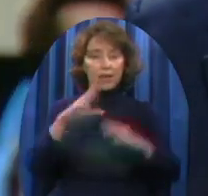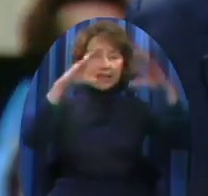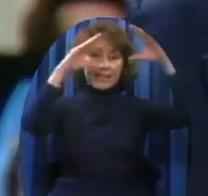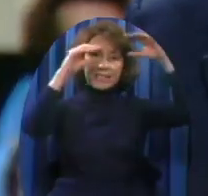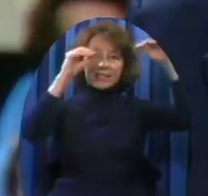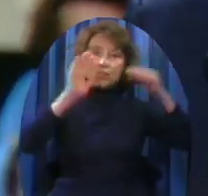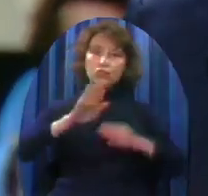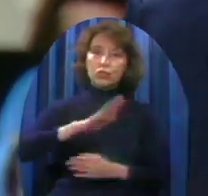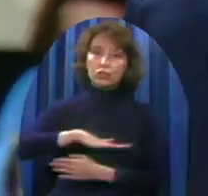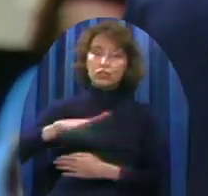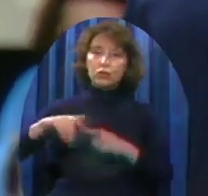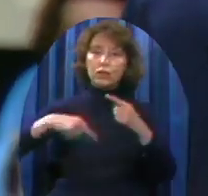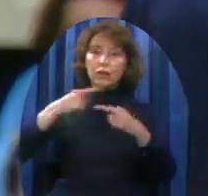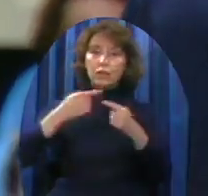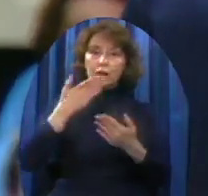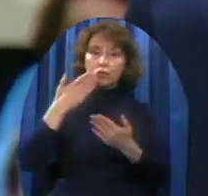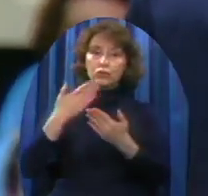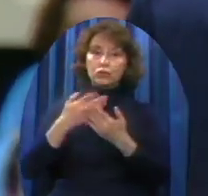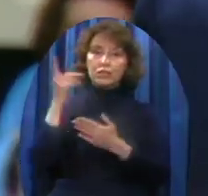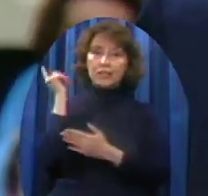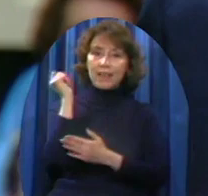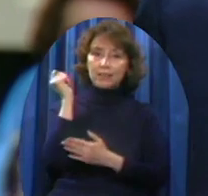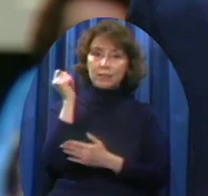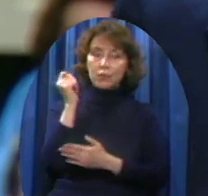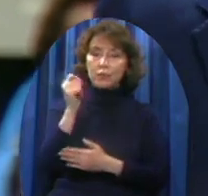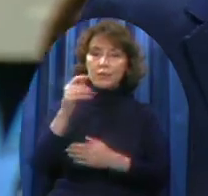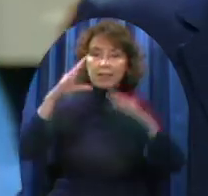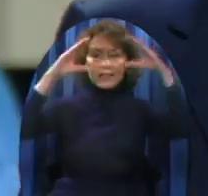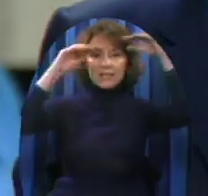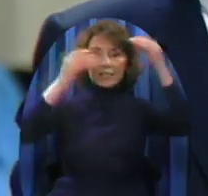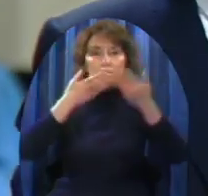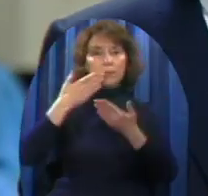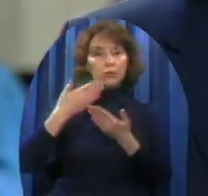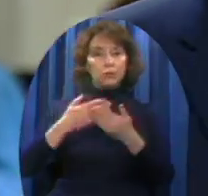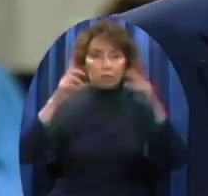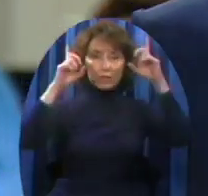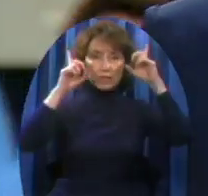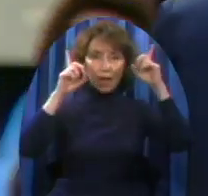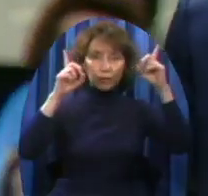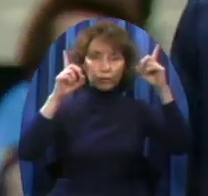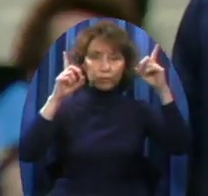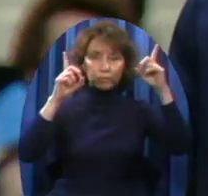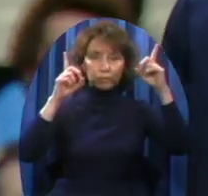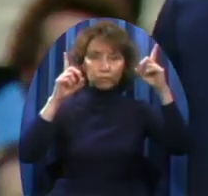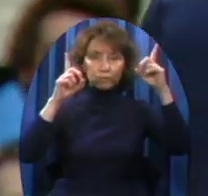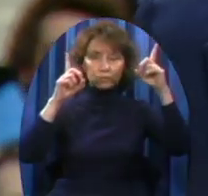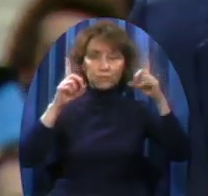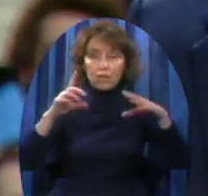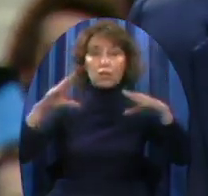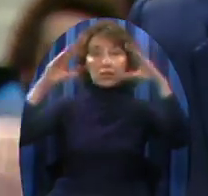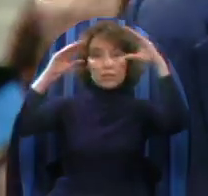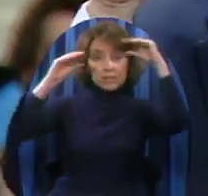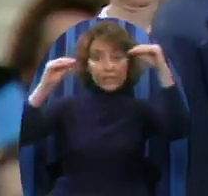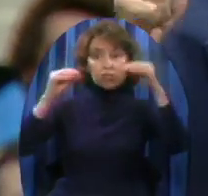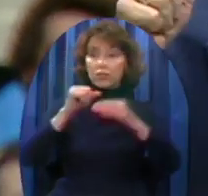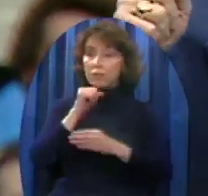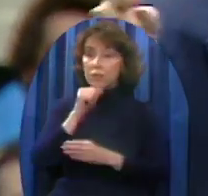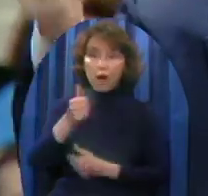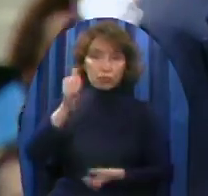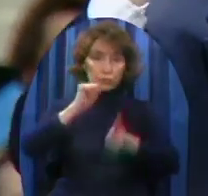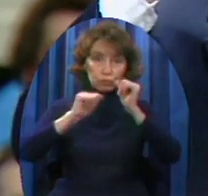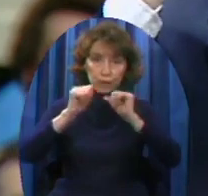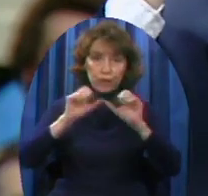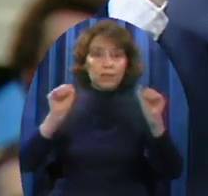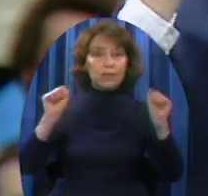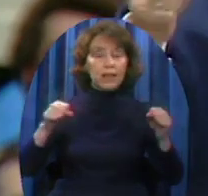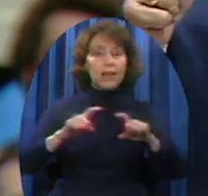good doctrine. Don't teach them not to drink. Do more than that. Teach them not to drink